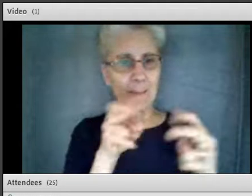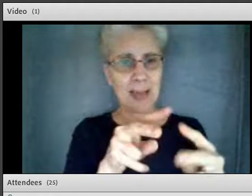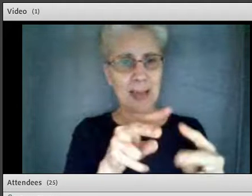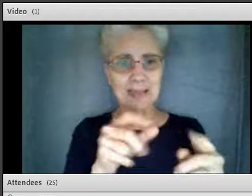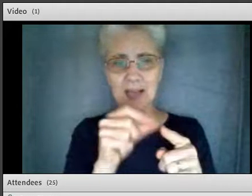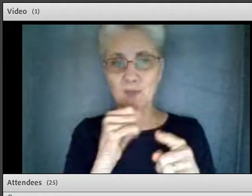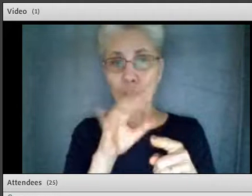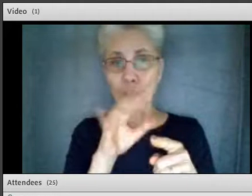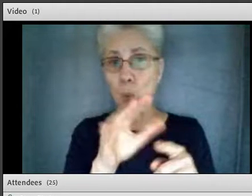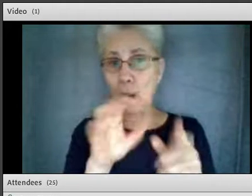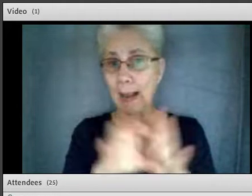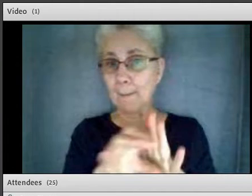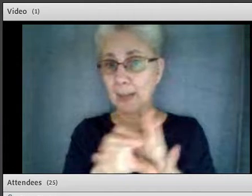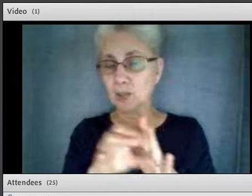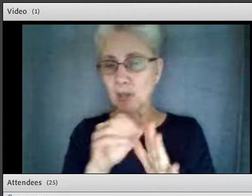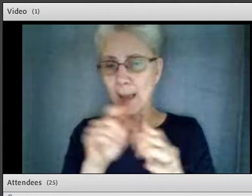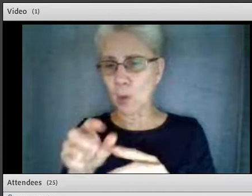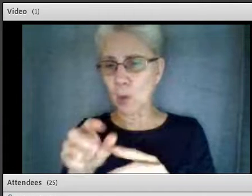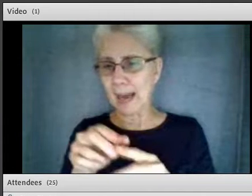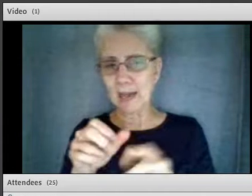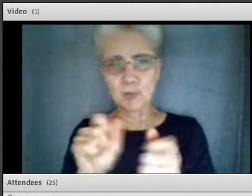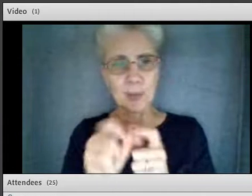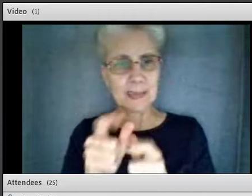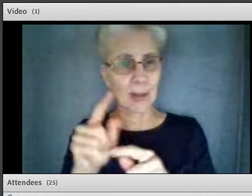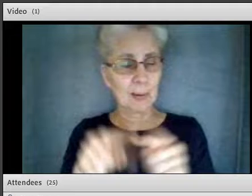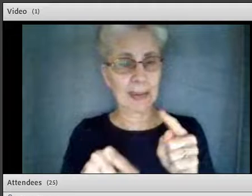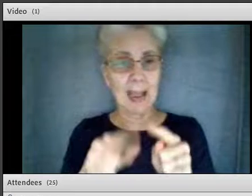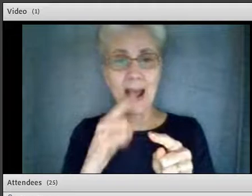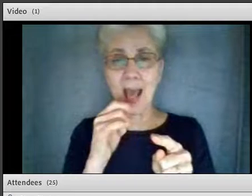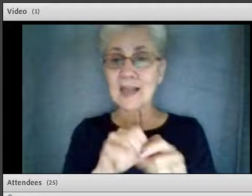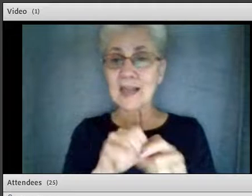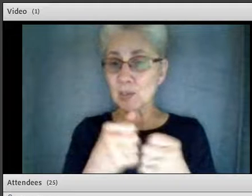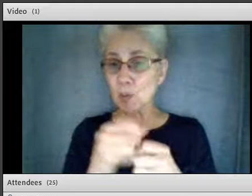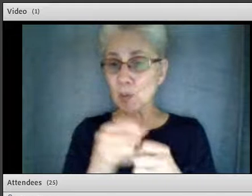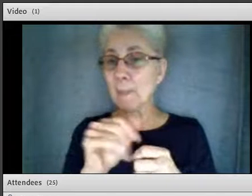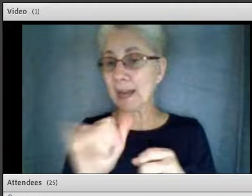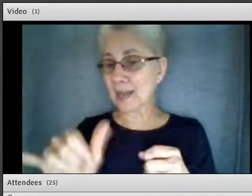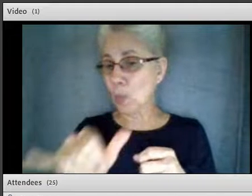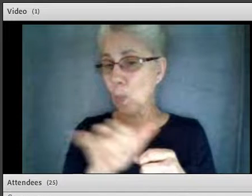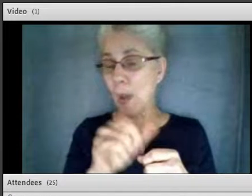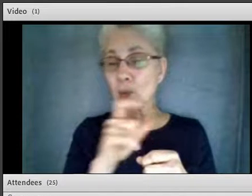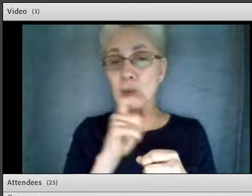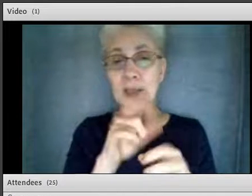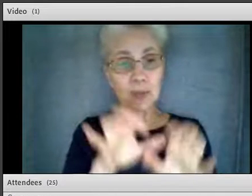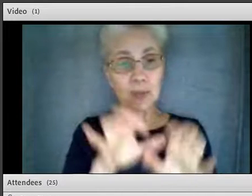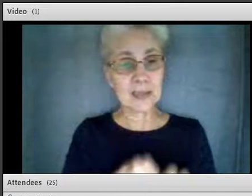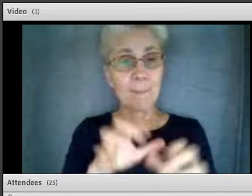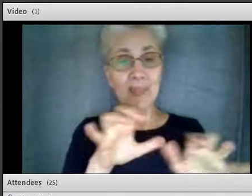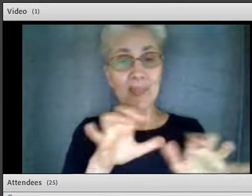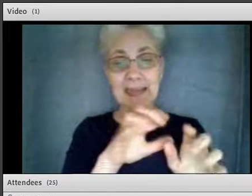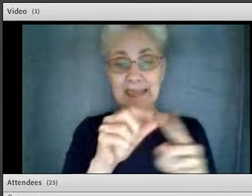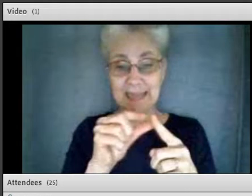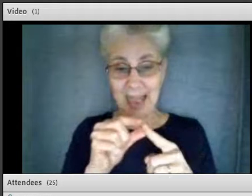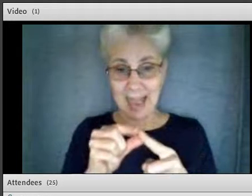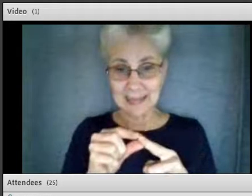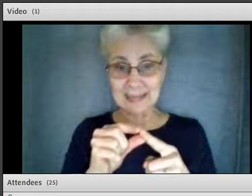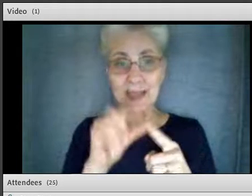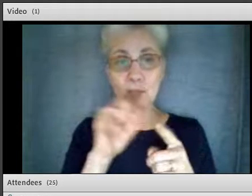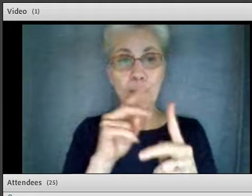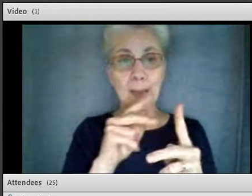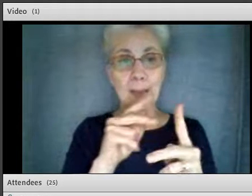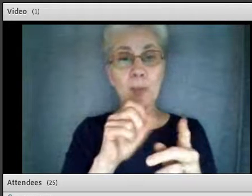into a translator. And this is on social media as well. You need to type that text out so that someone can translate it.